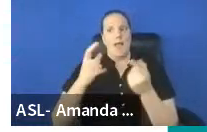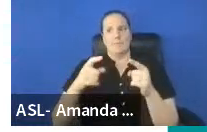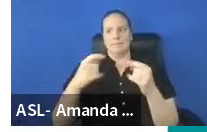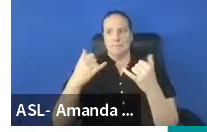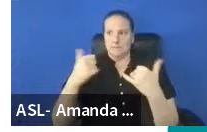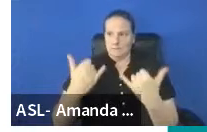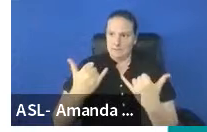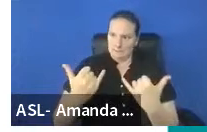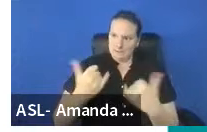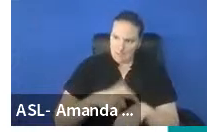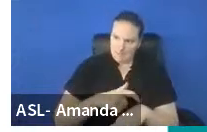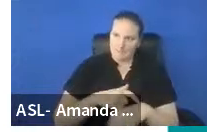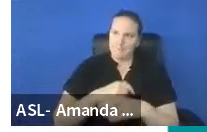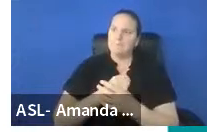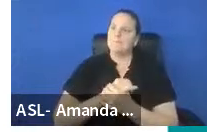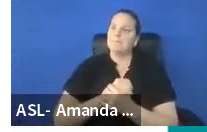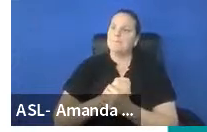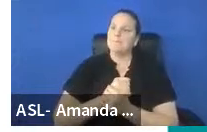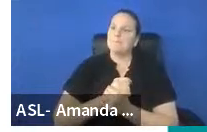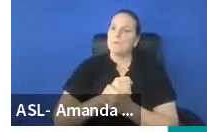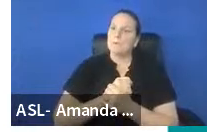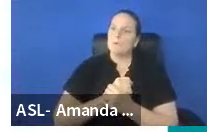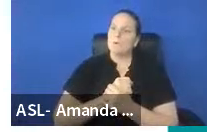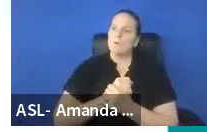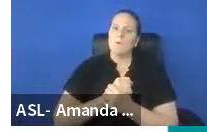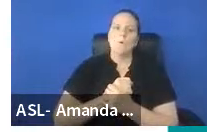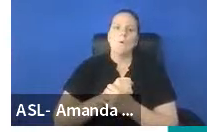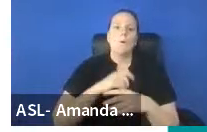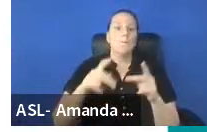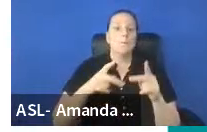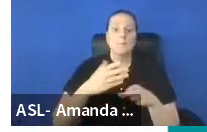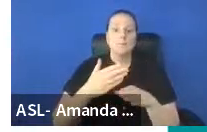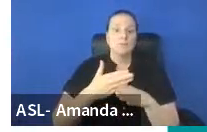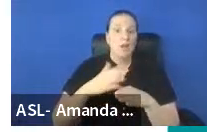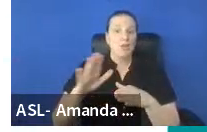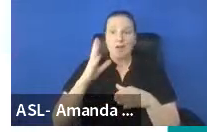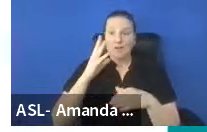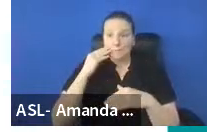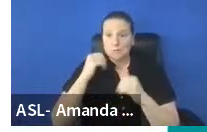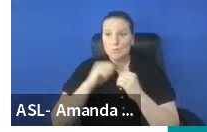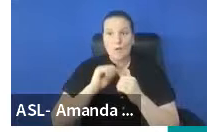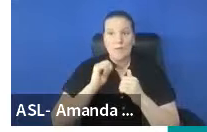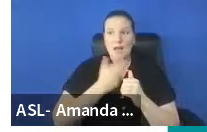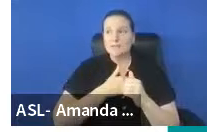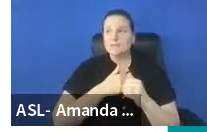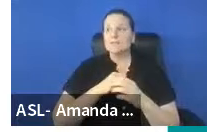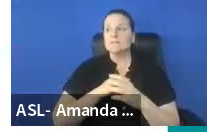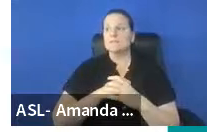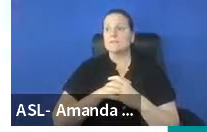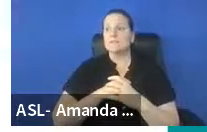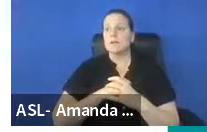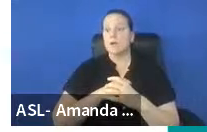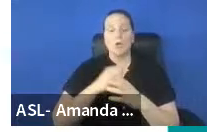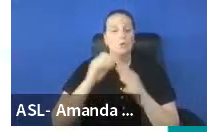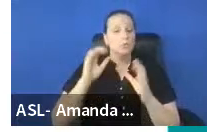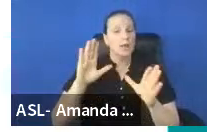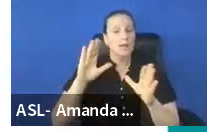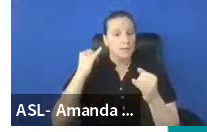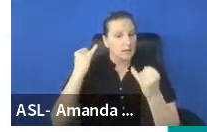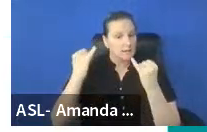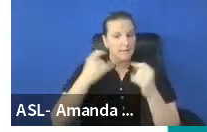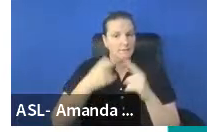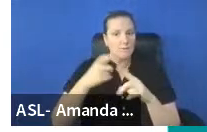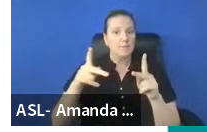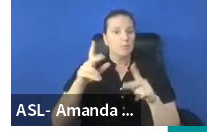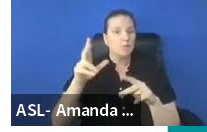sentiment. When I was looking, and there's people who shared their experience with us. So we got also some really great insight for hearing from